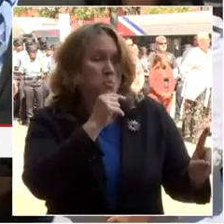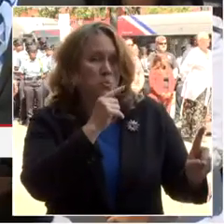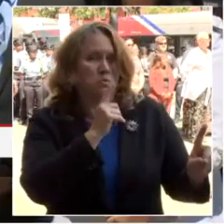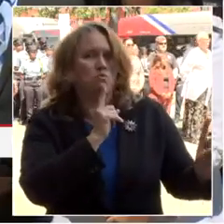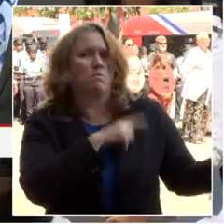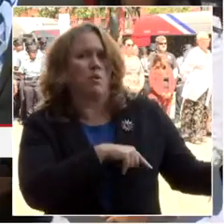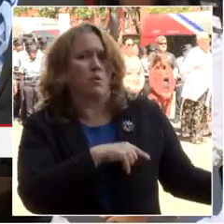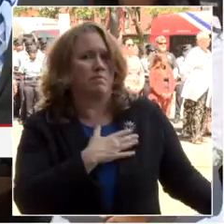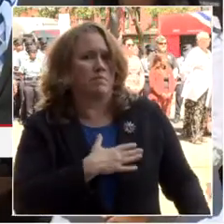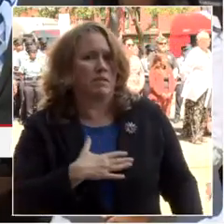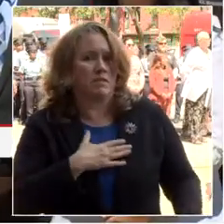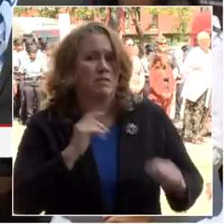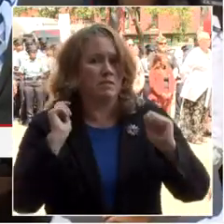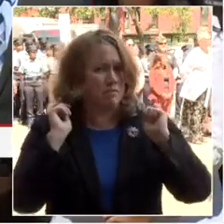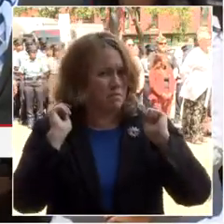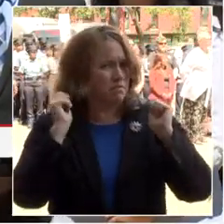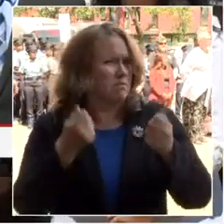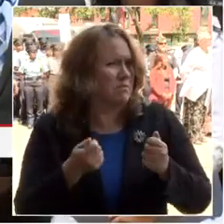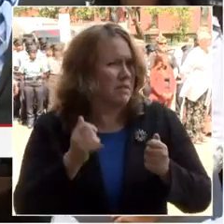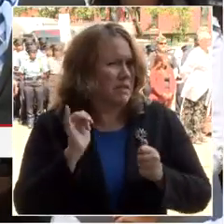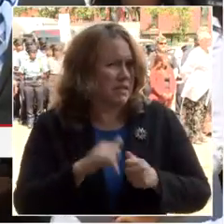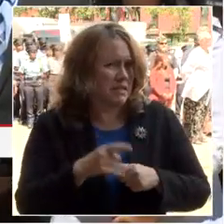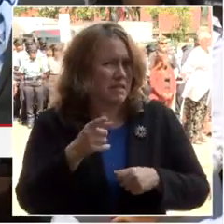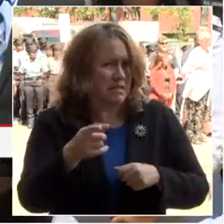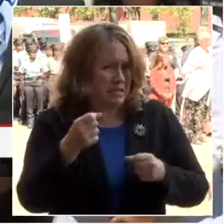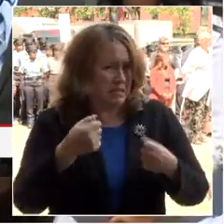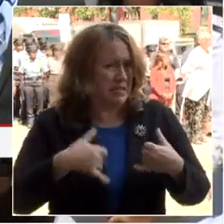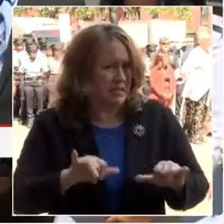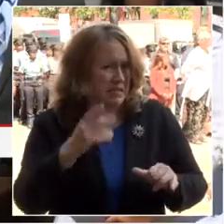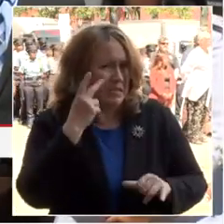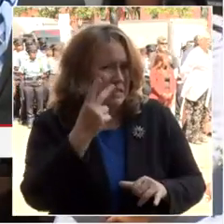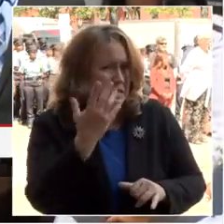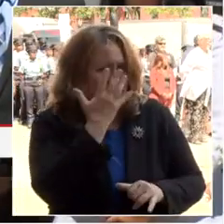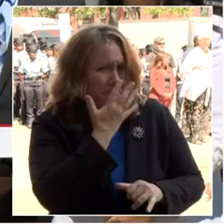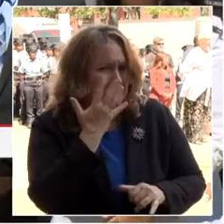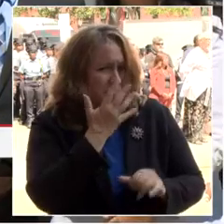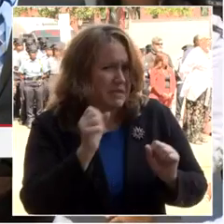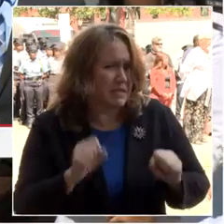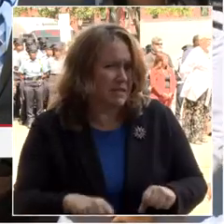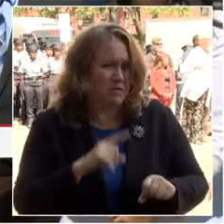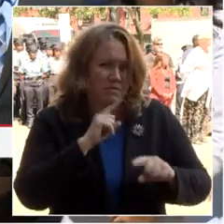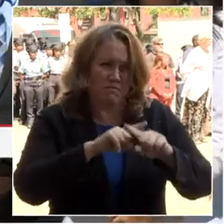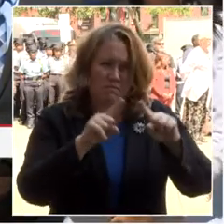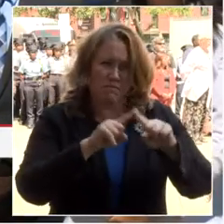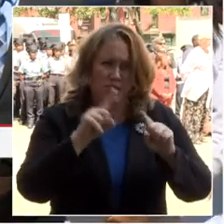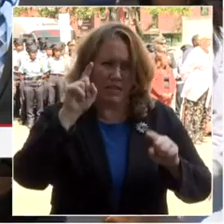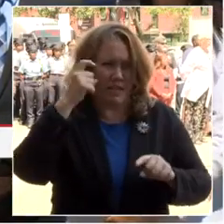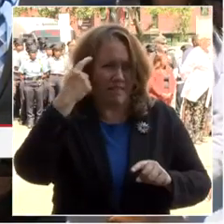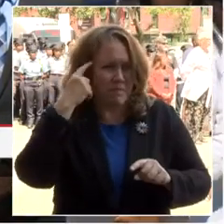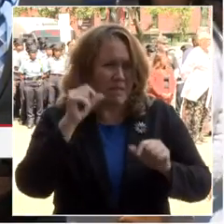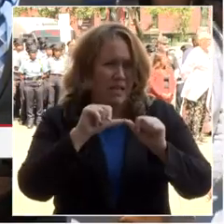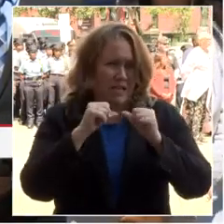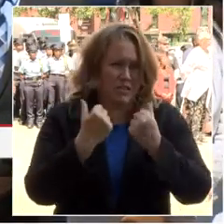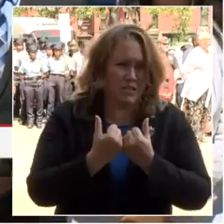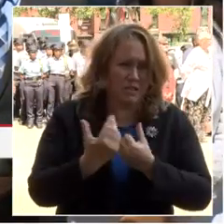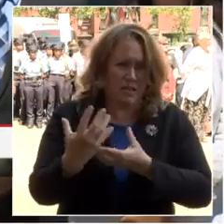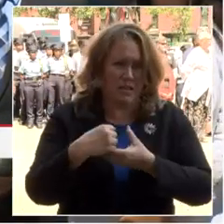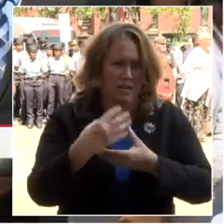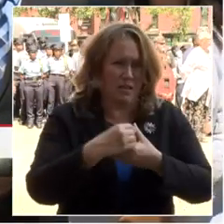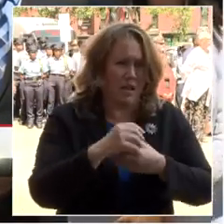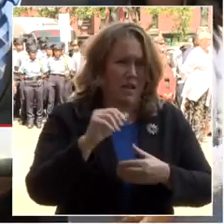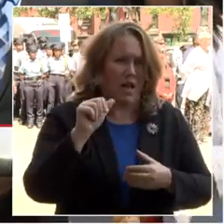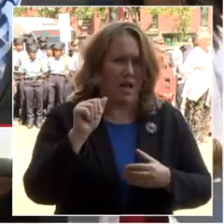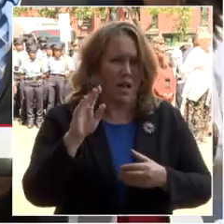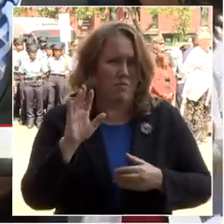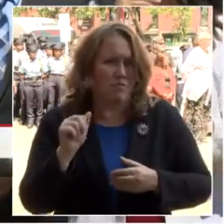imagery on the hoodie. With the convergence of multiple government entities, including ABRA, DCRA,